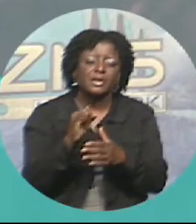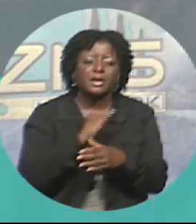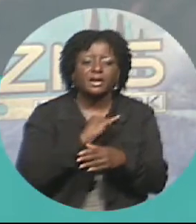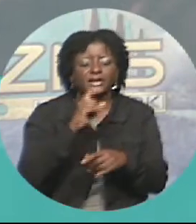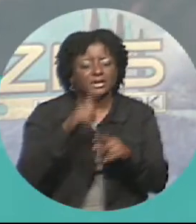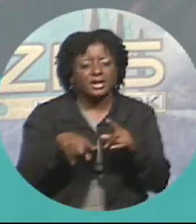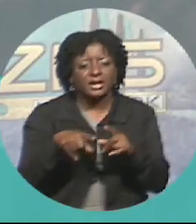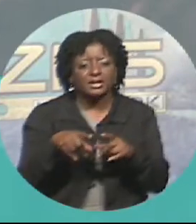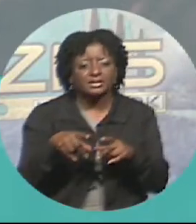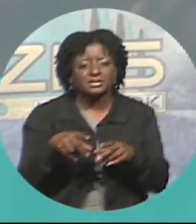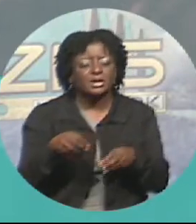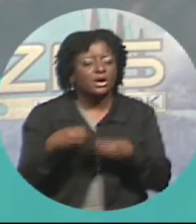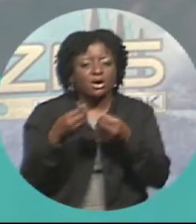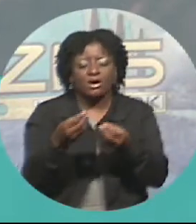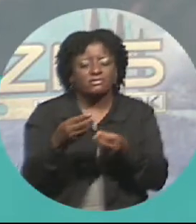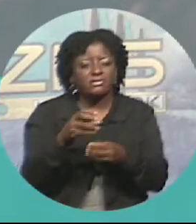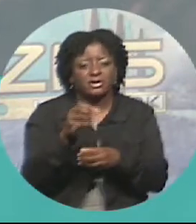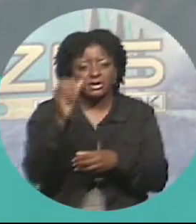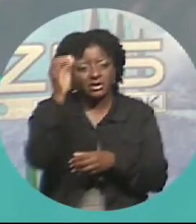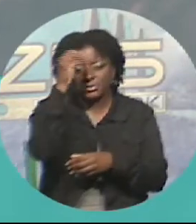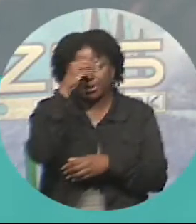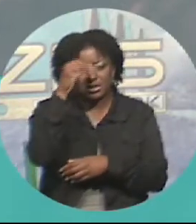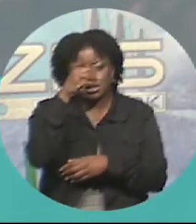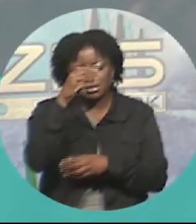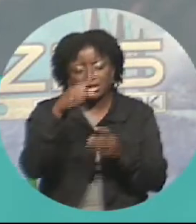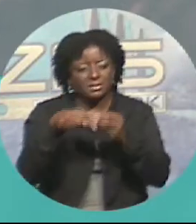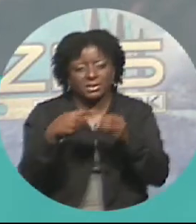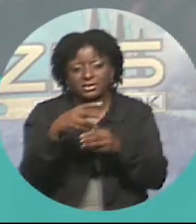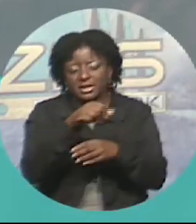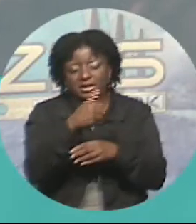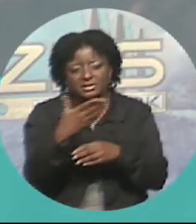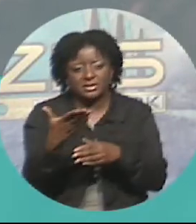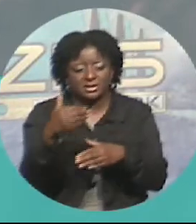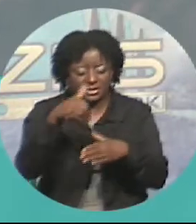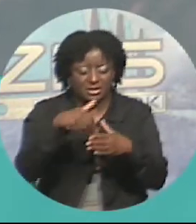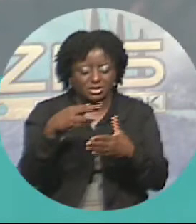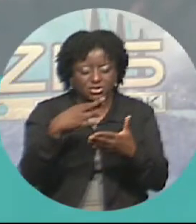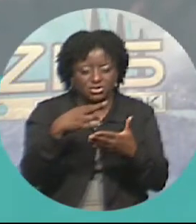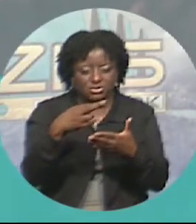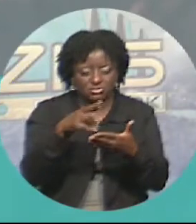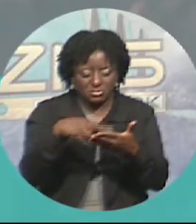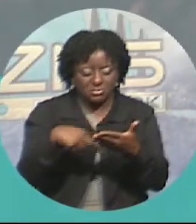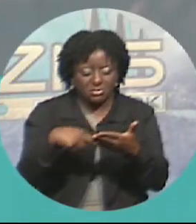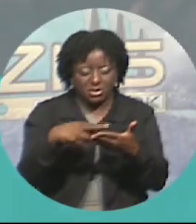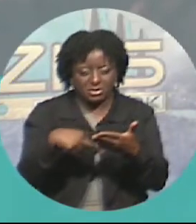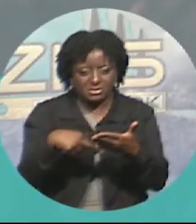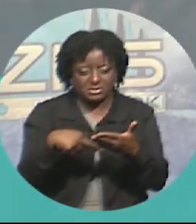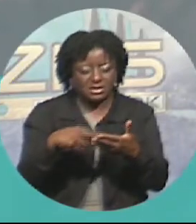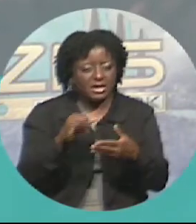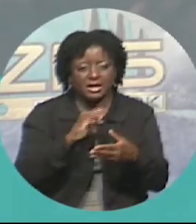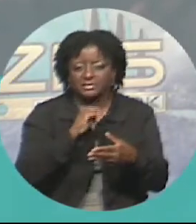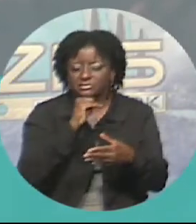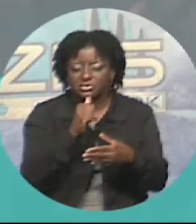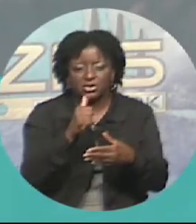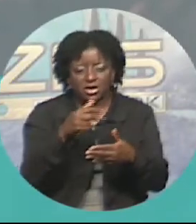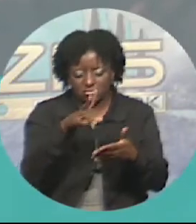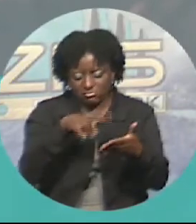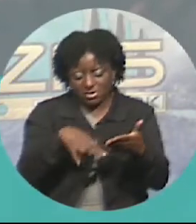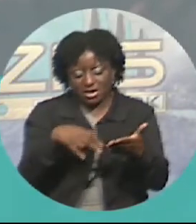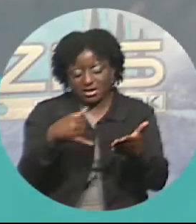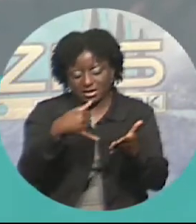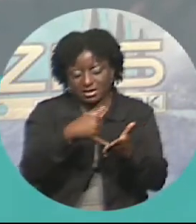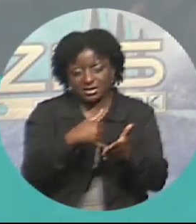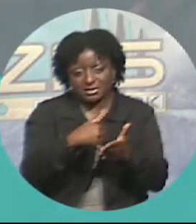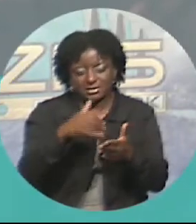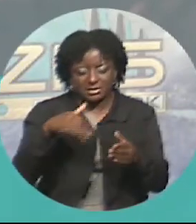about the Auditor General's report. I receive it today morning in the House of Assembly. I haven't had an opportunity to go through it. I probably would be able to